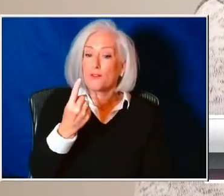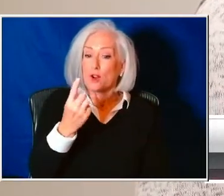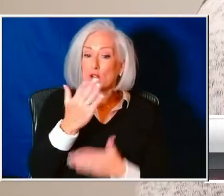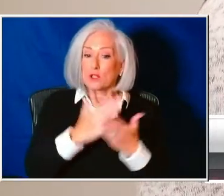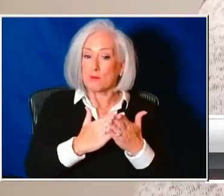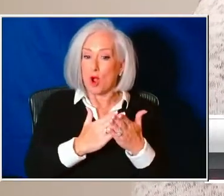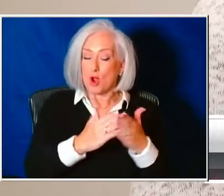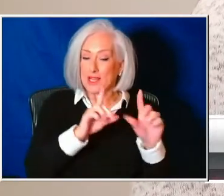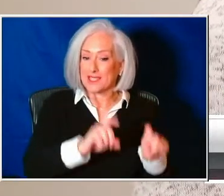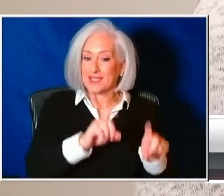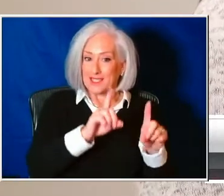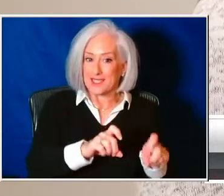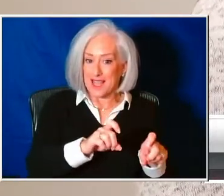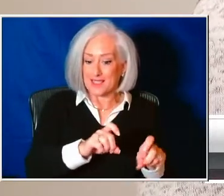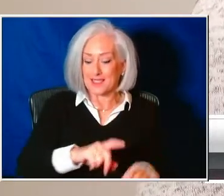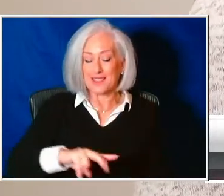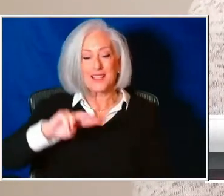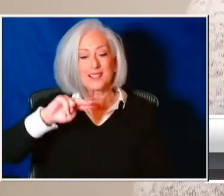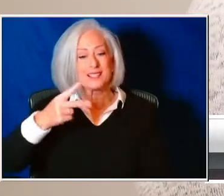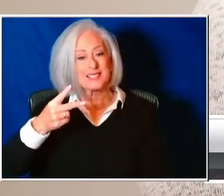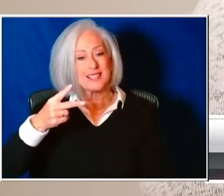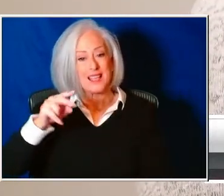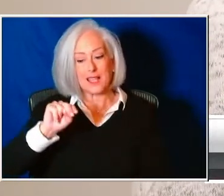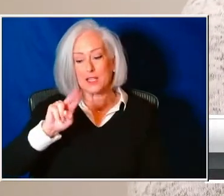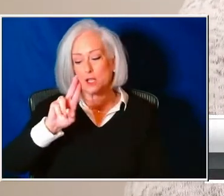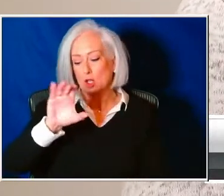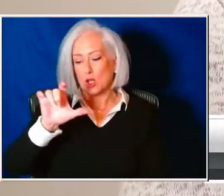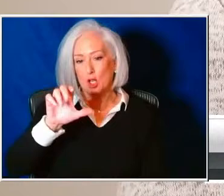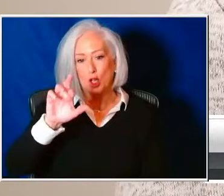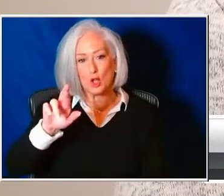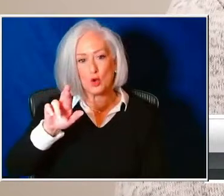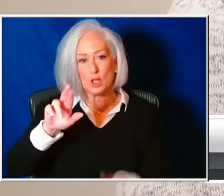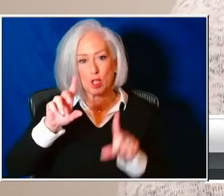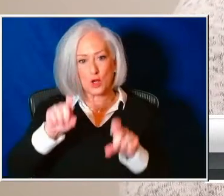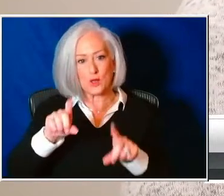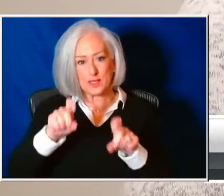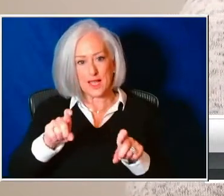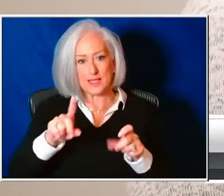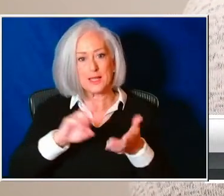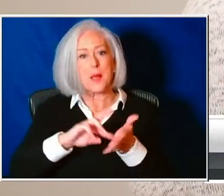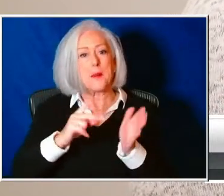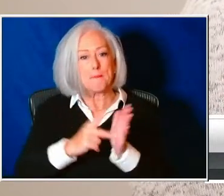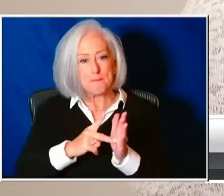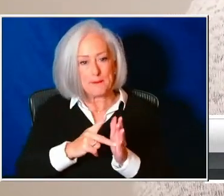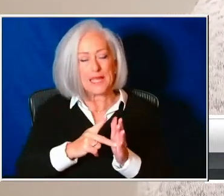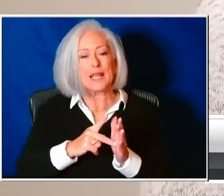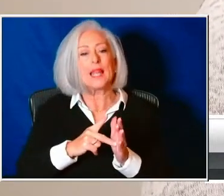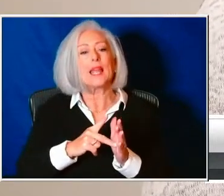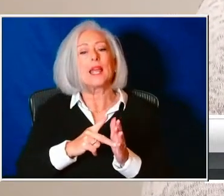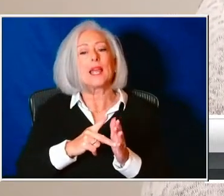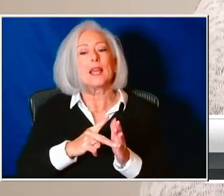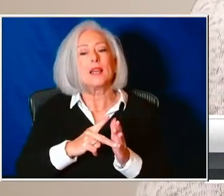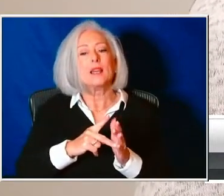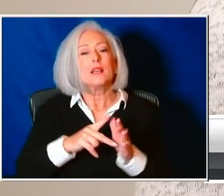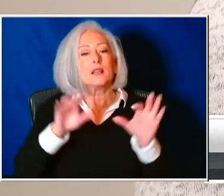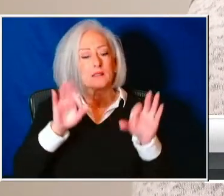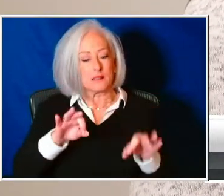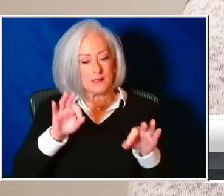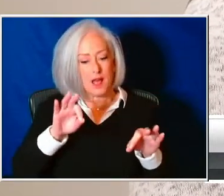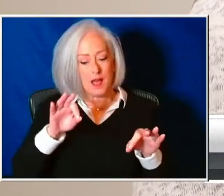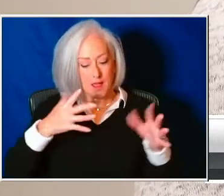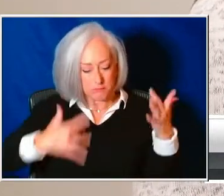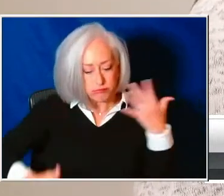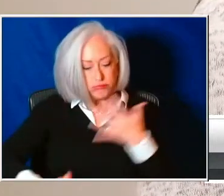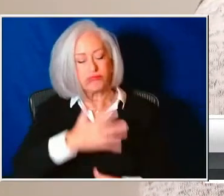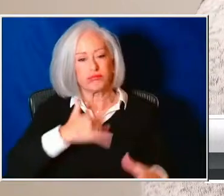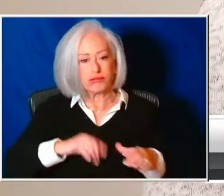test. That test is designed to catch blockages at a certain point. And then if that test comes back abnormal,